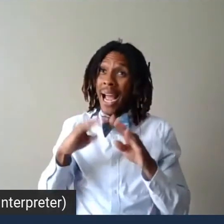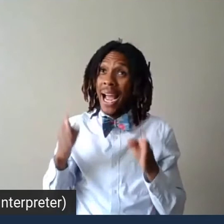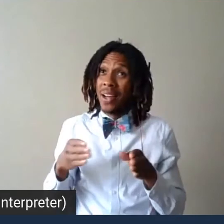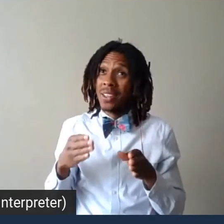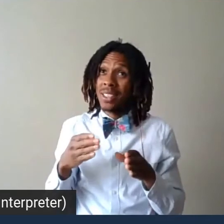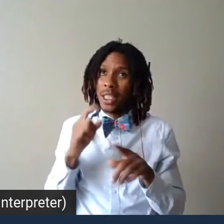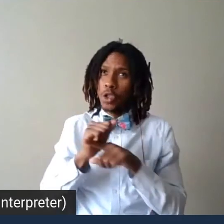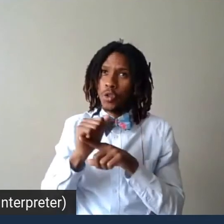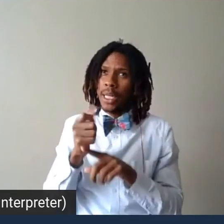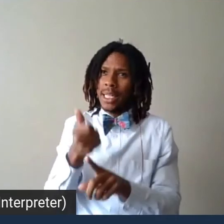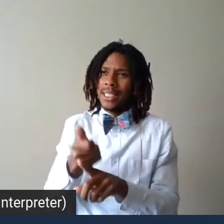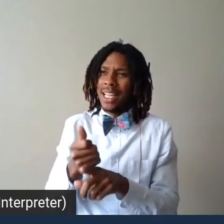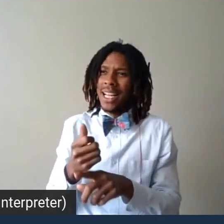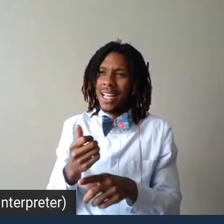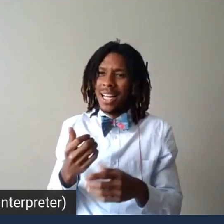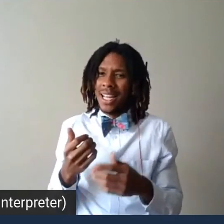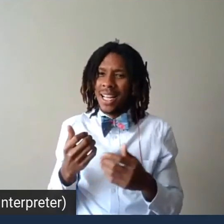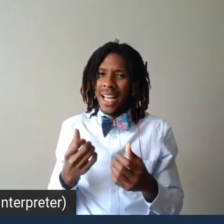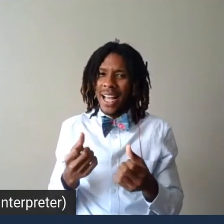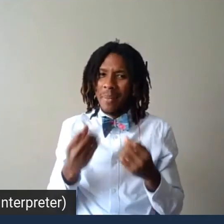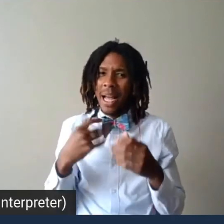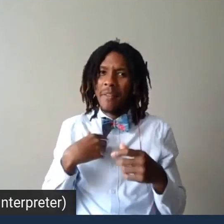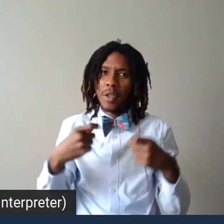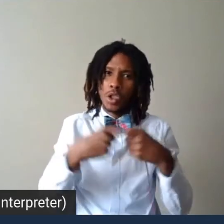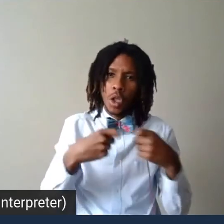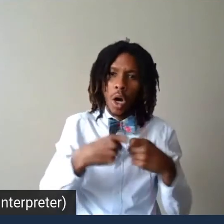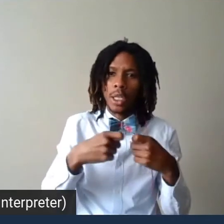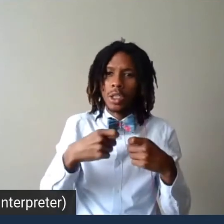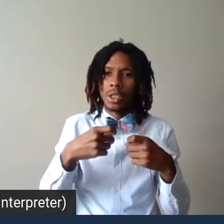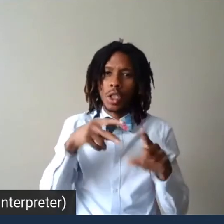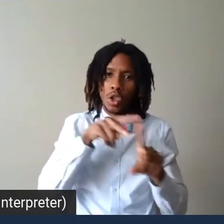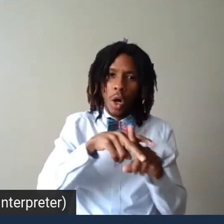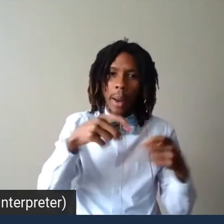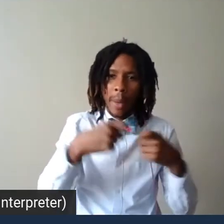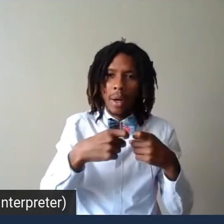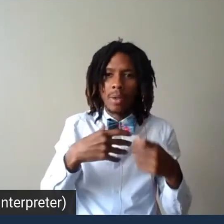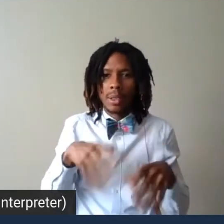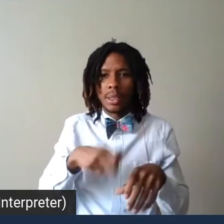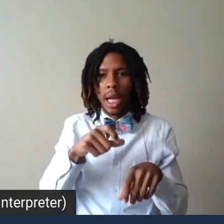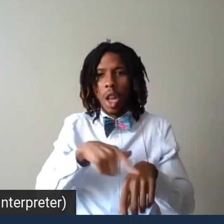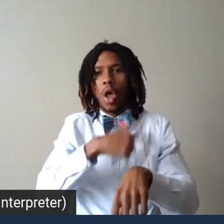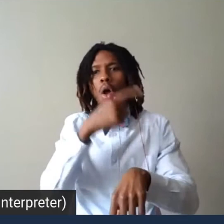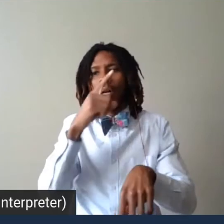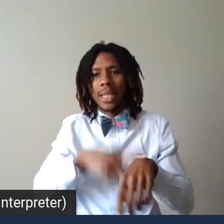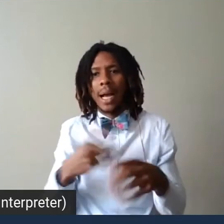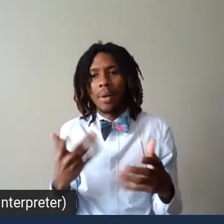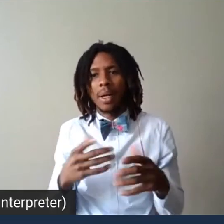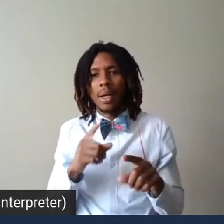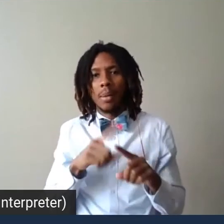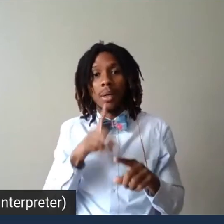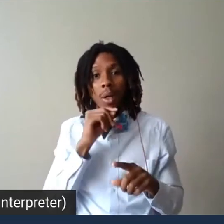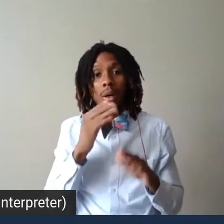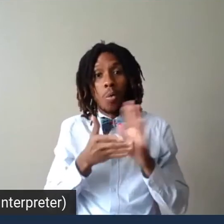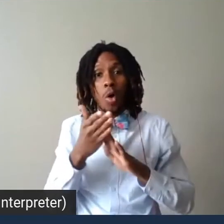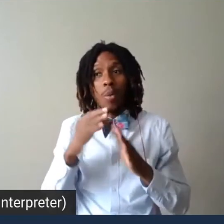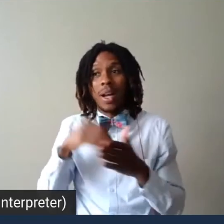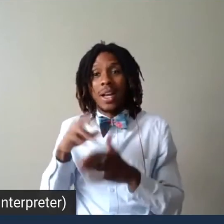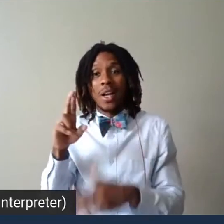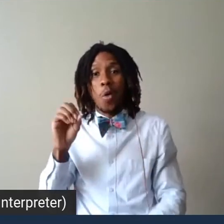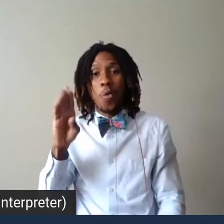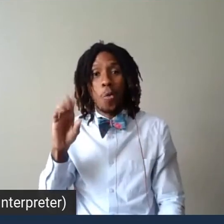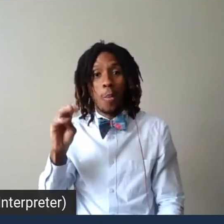train itself? Like, how much time do I have to charge the battery? It's going to take a long, long time. But no, it's actually running in RoboMaker.